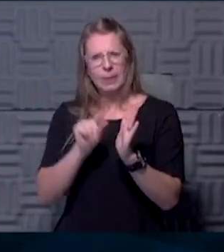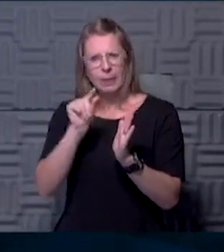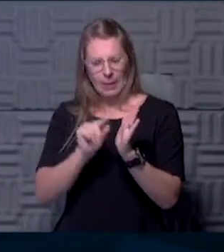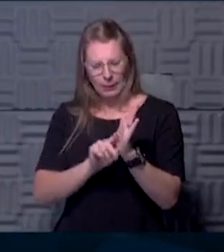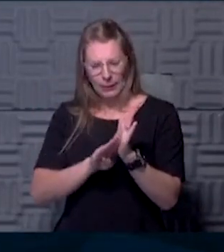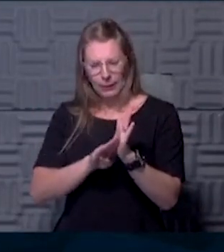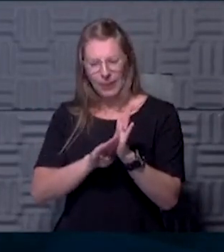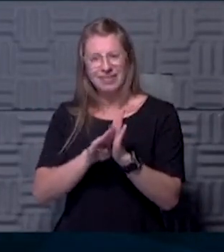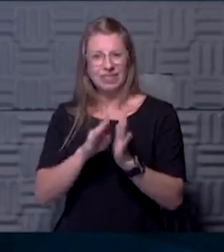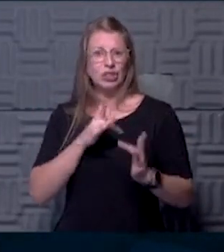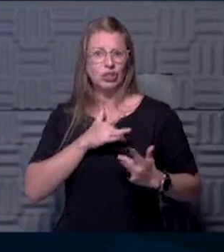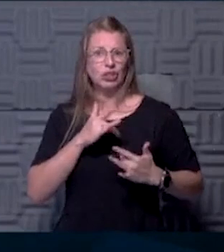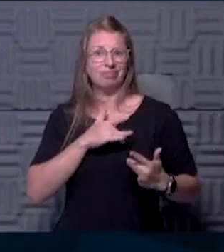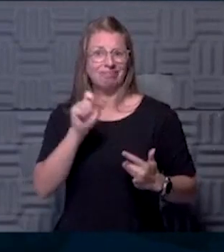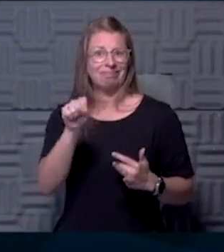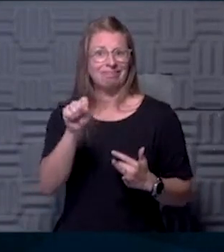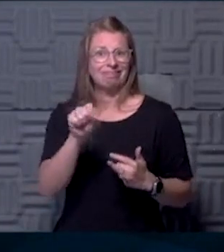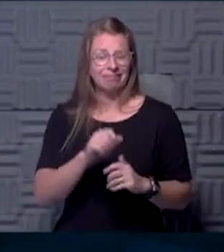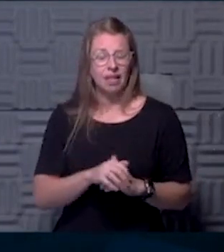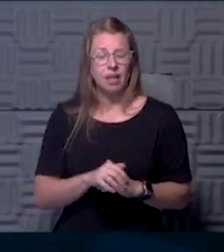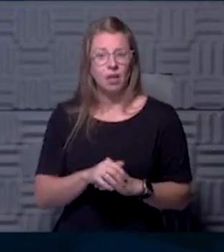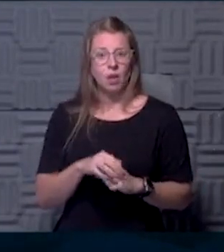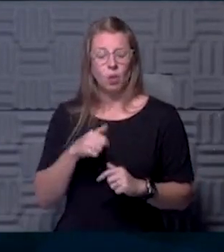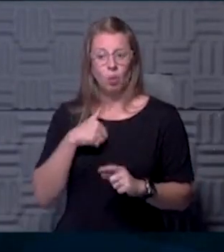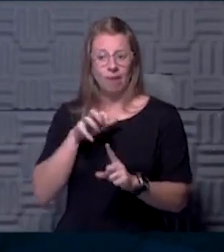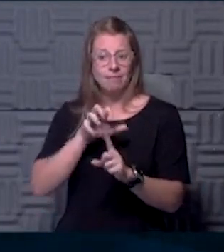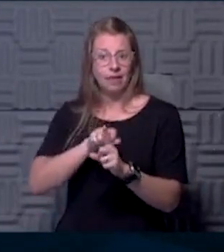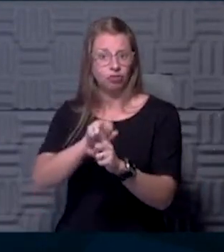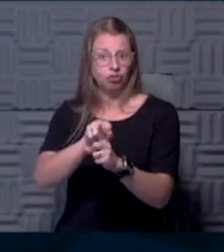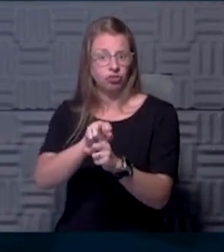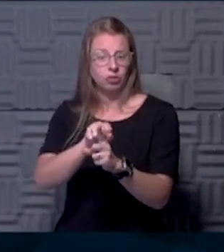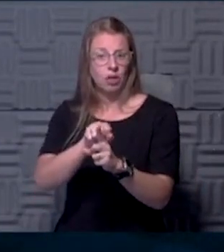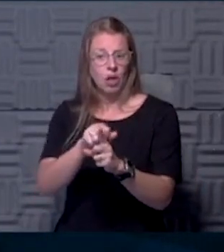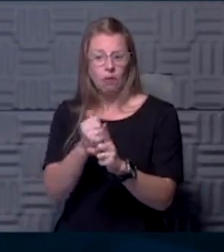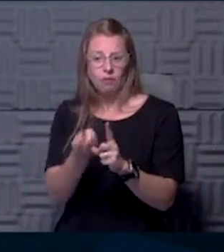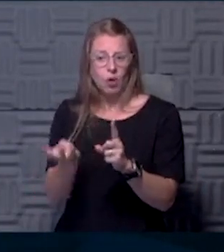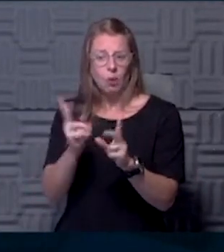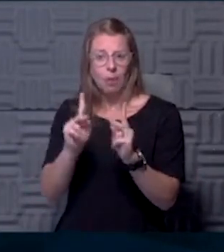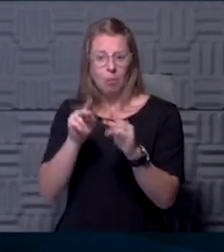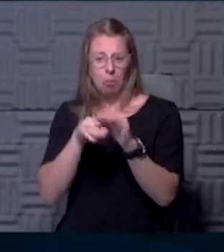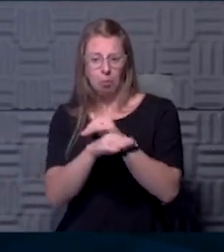really concerning to us. So whereas we're catching, fewer people